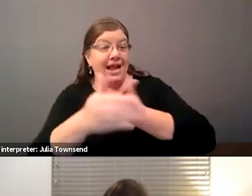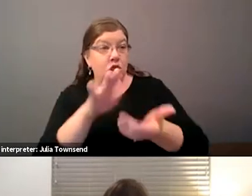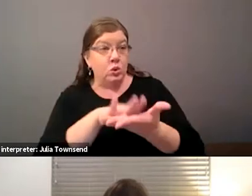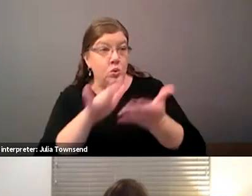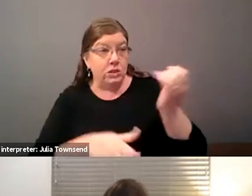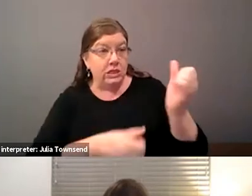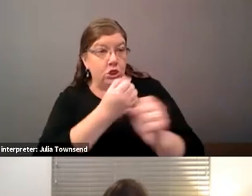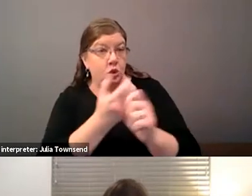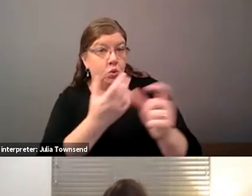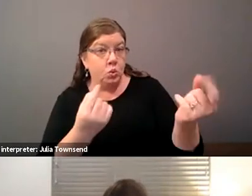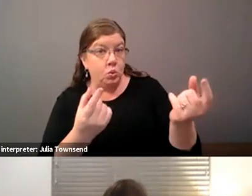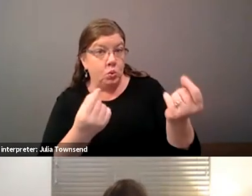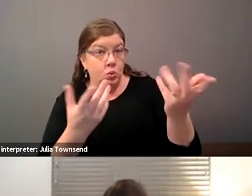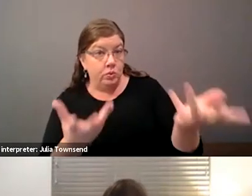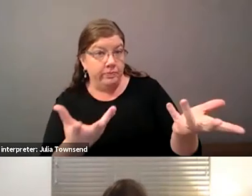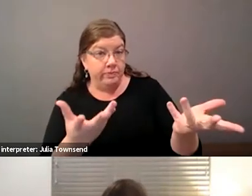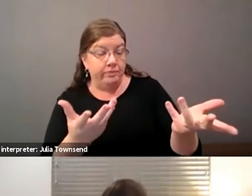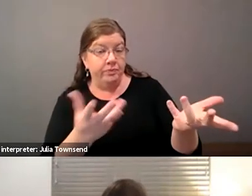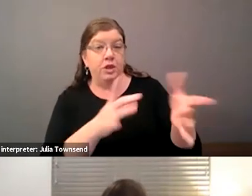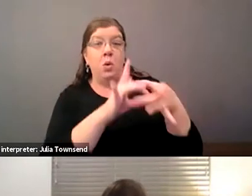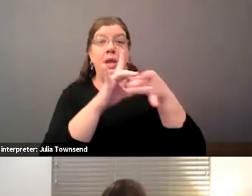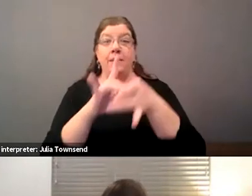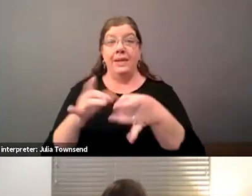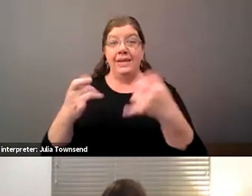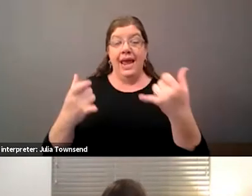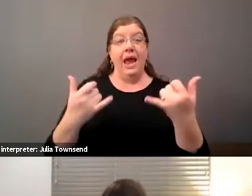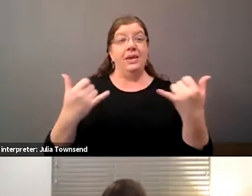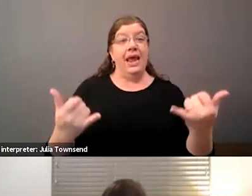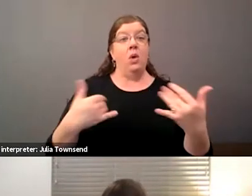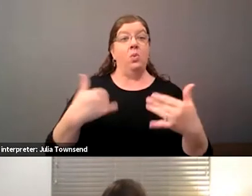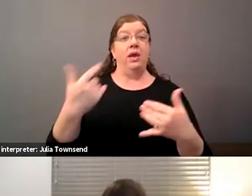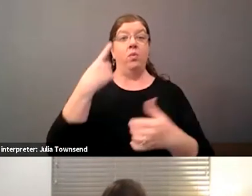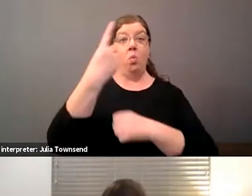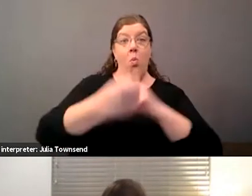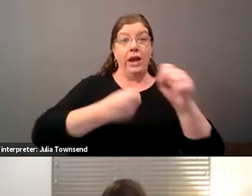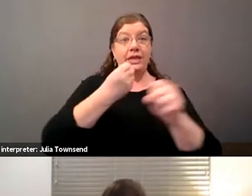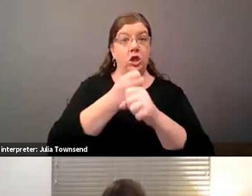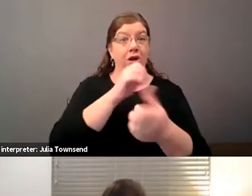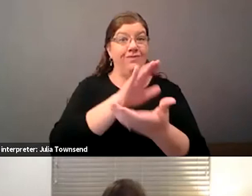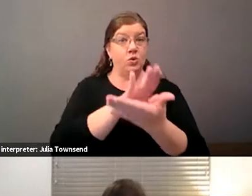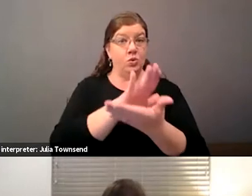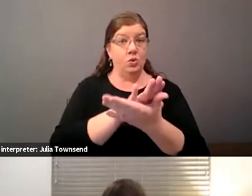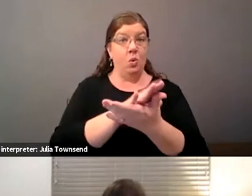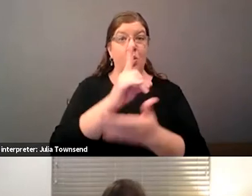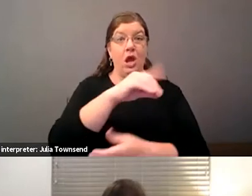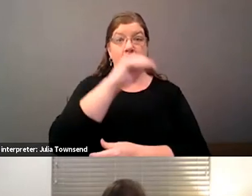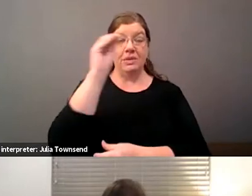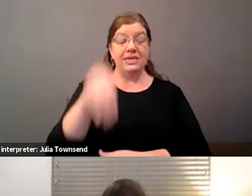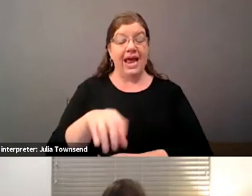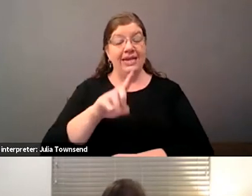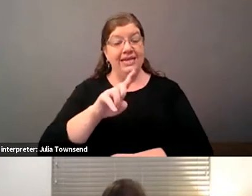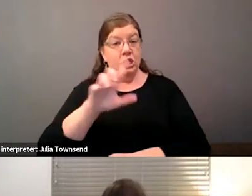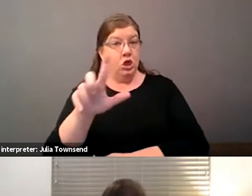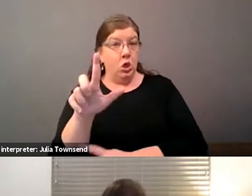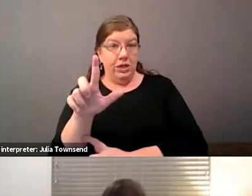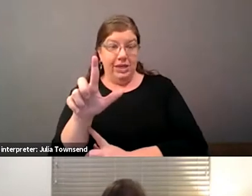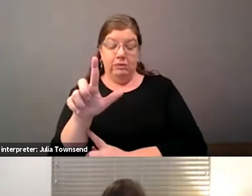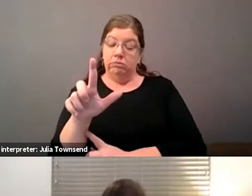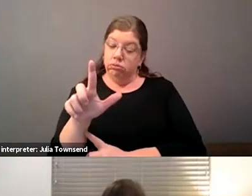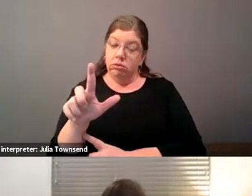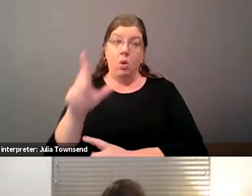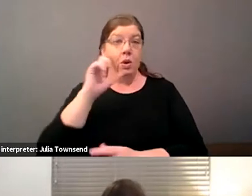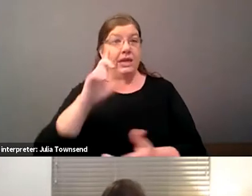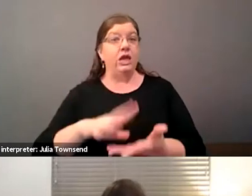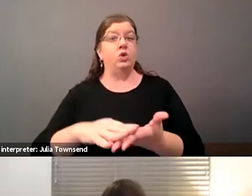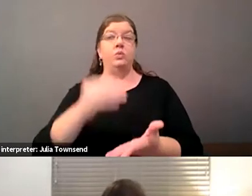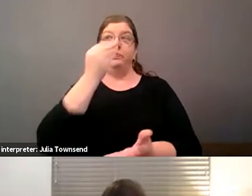year and the relationship to now is that we now have had one year of school in 100 distance learning and we need to learn